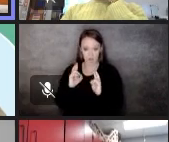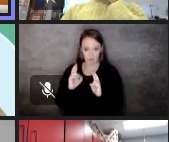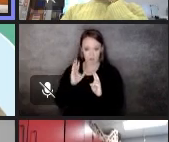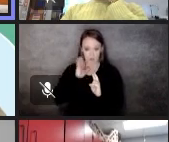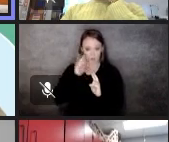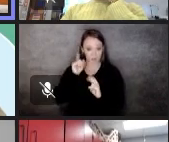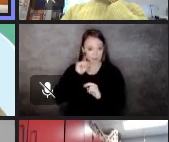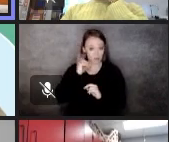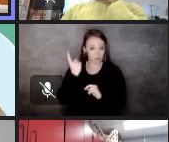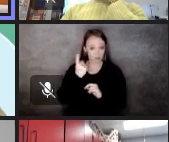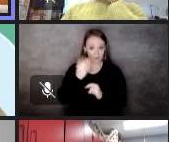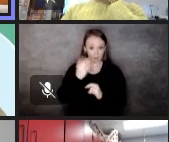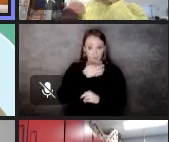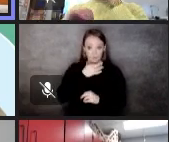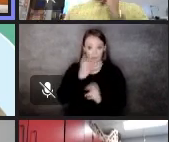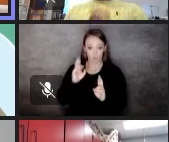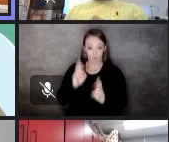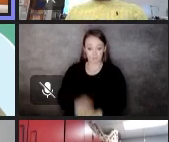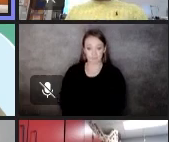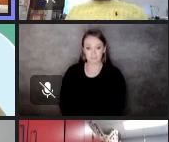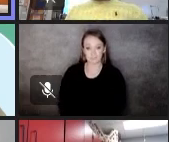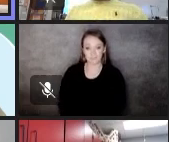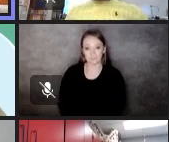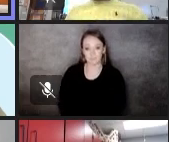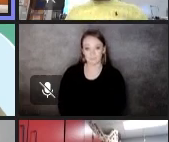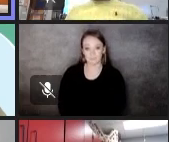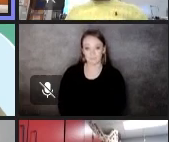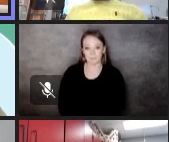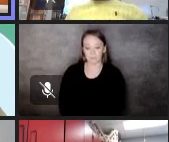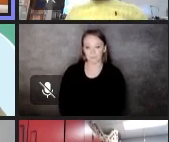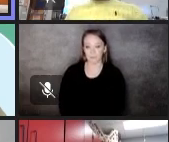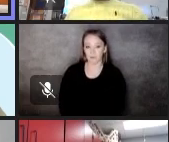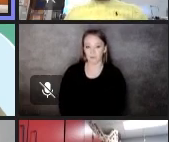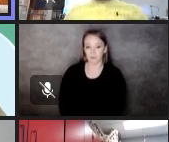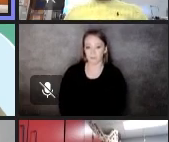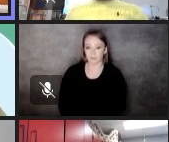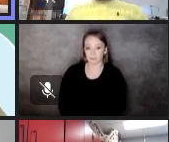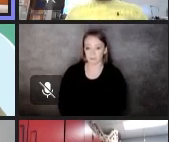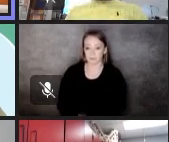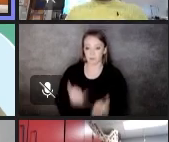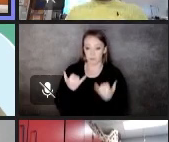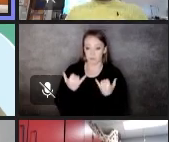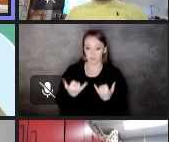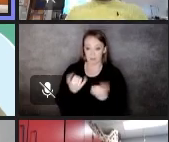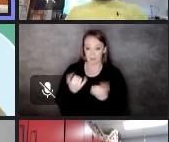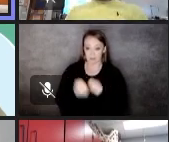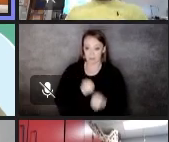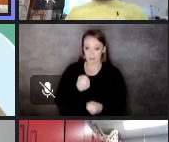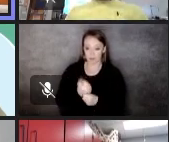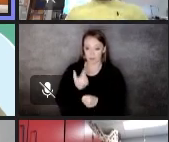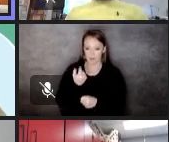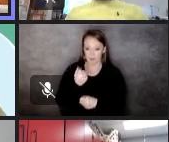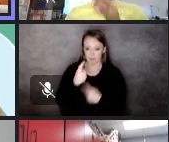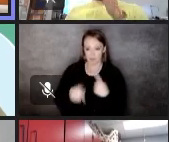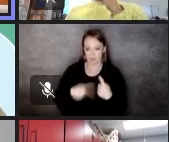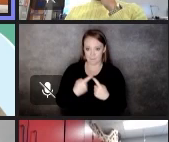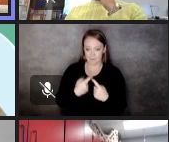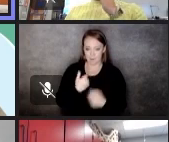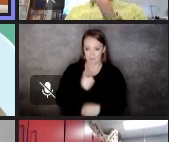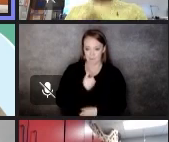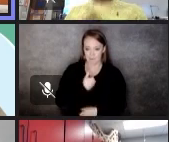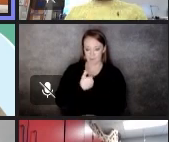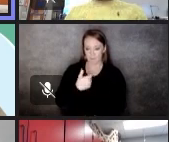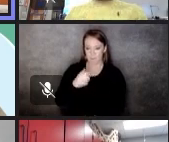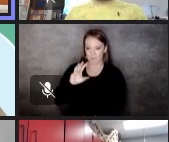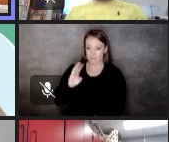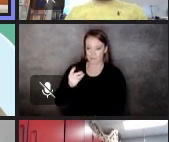soon. Okay. For this year, or a little bit about myself, I am a 6th grade English language